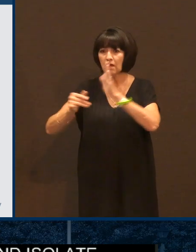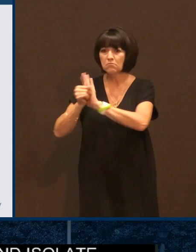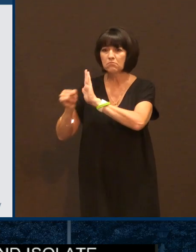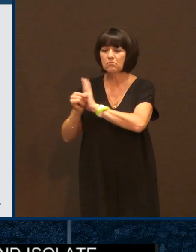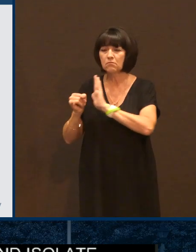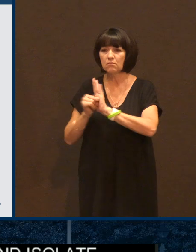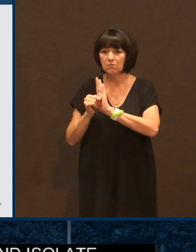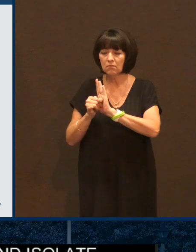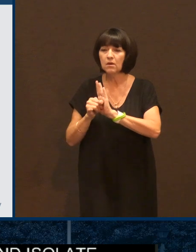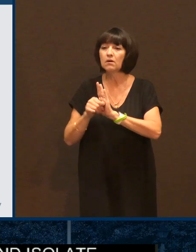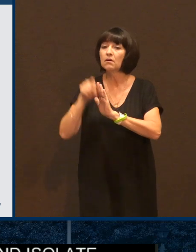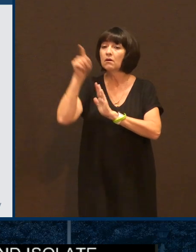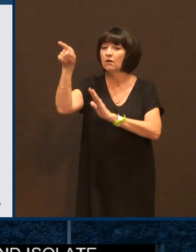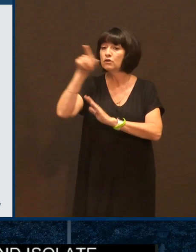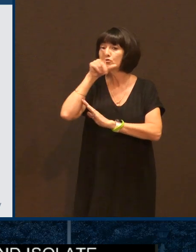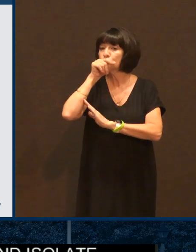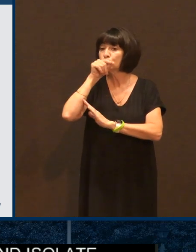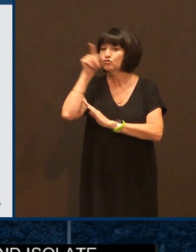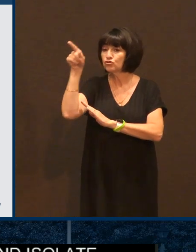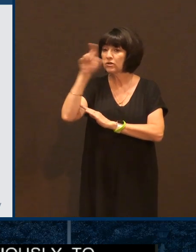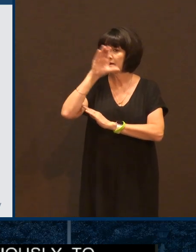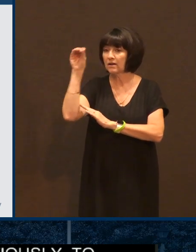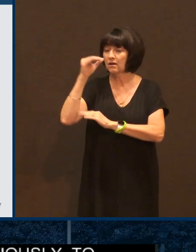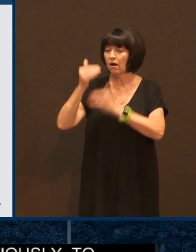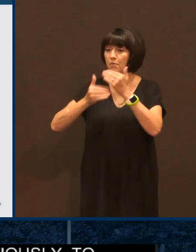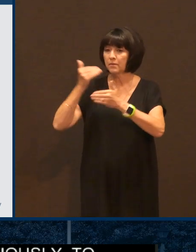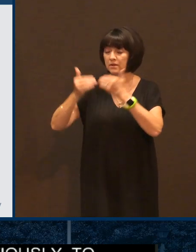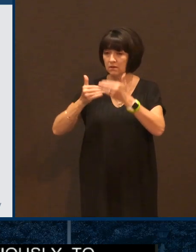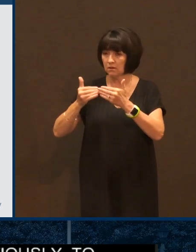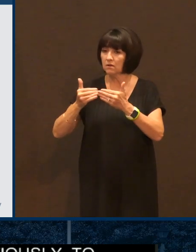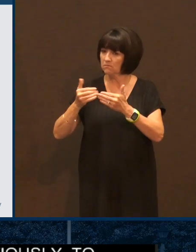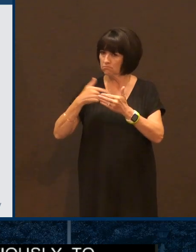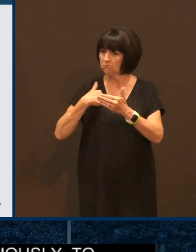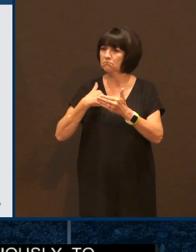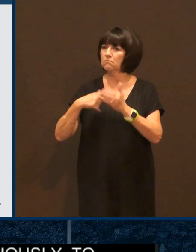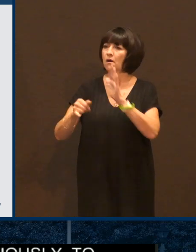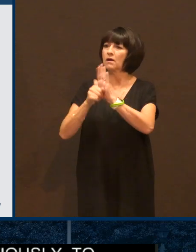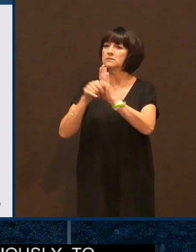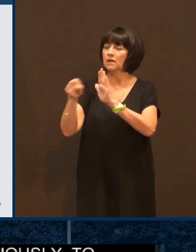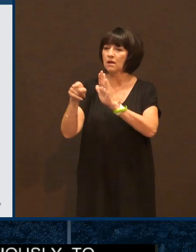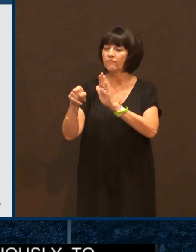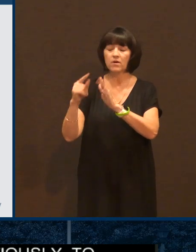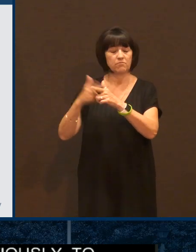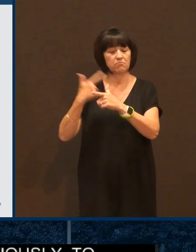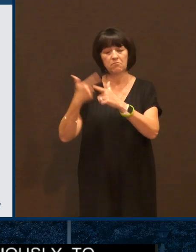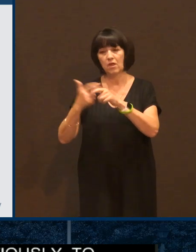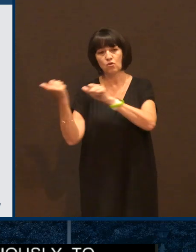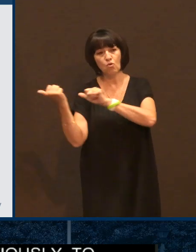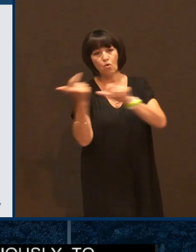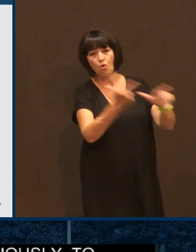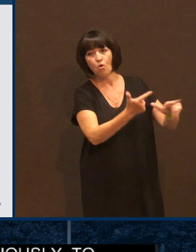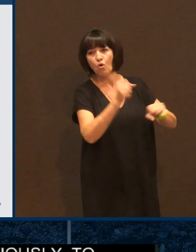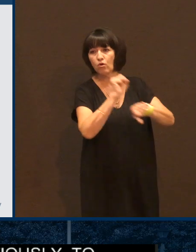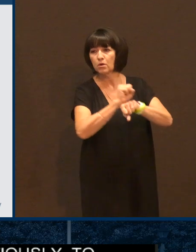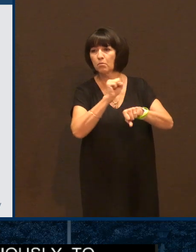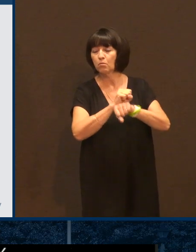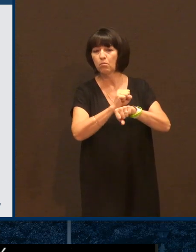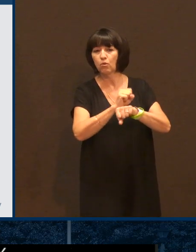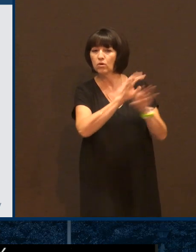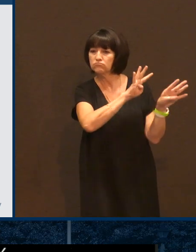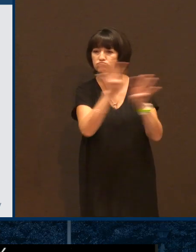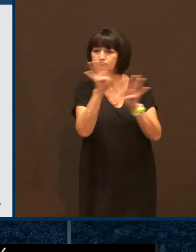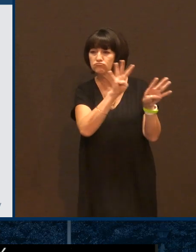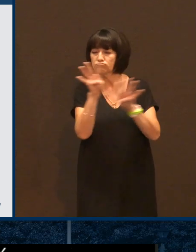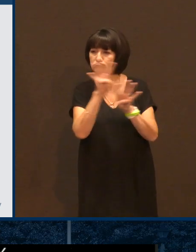poultry processing plants, which allowed us to test all of their employees, which was actually turned out to be a very